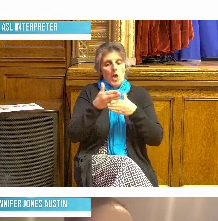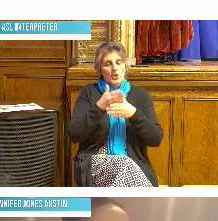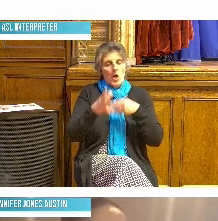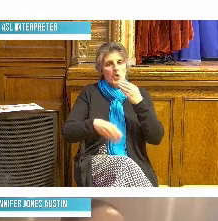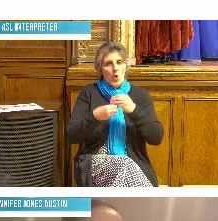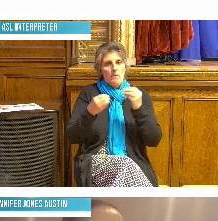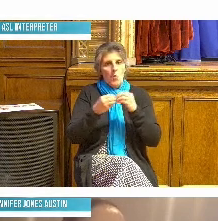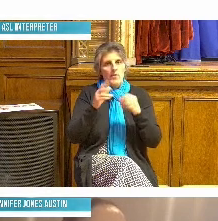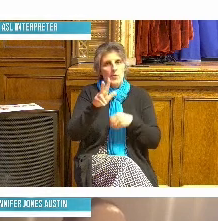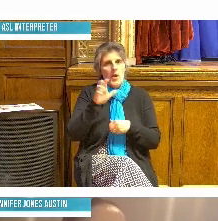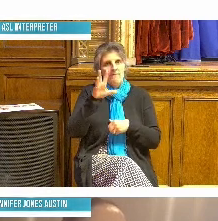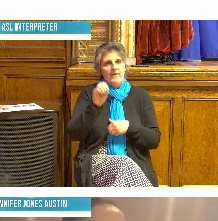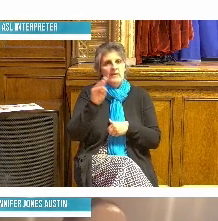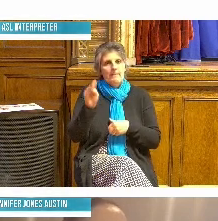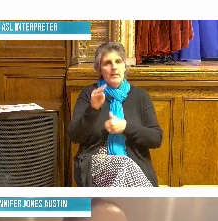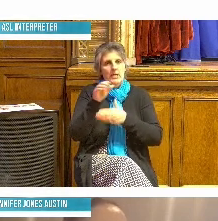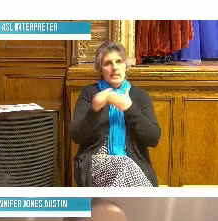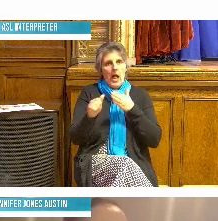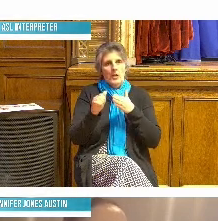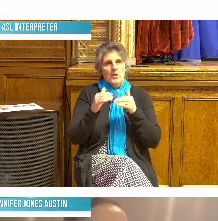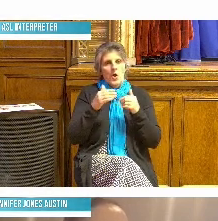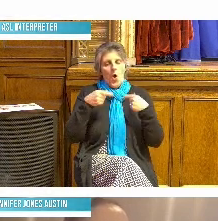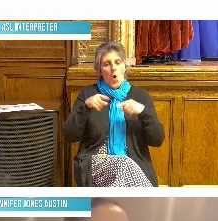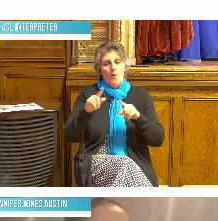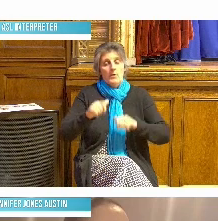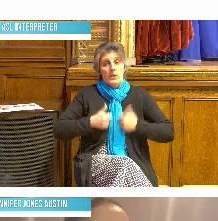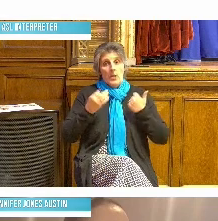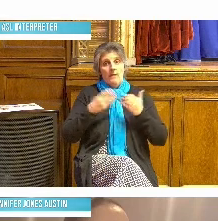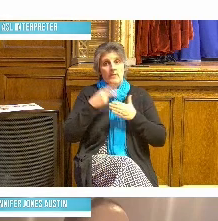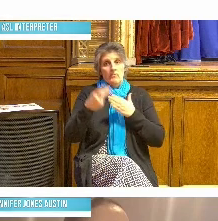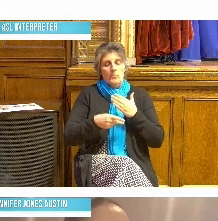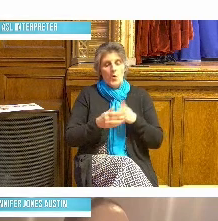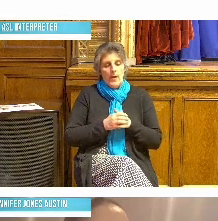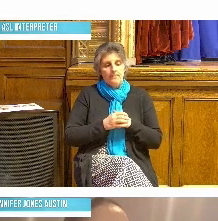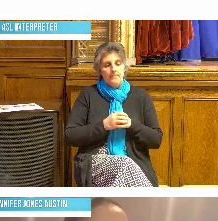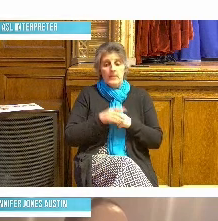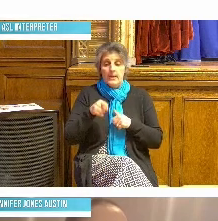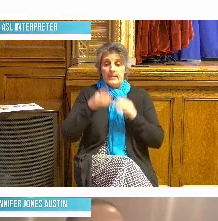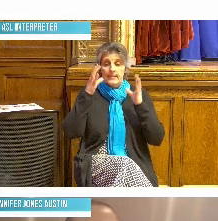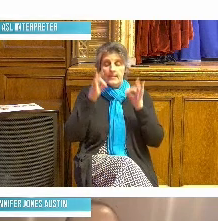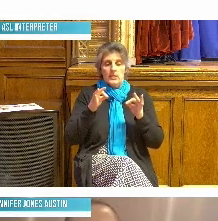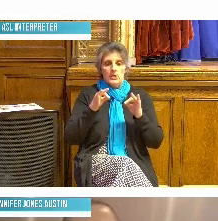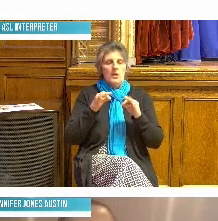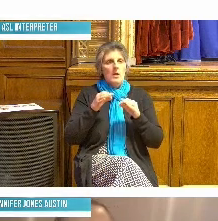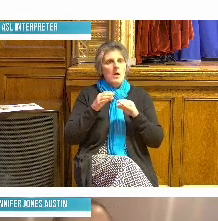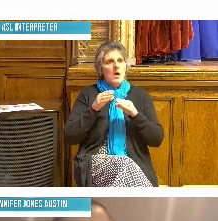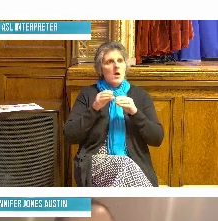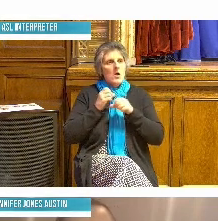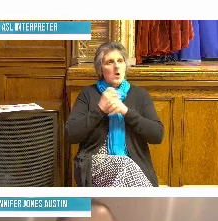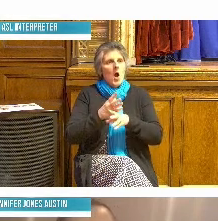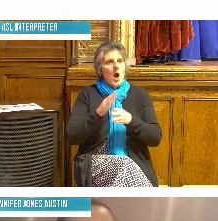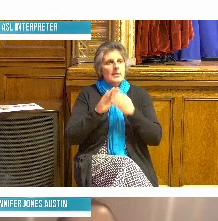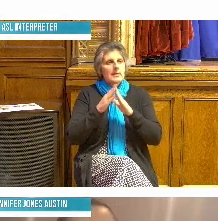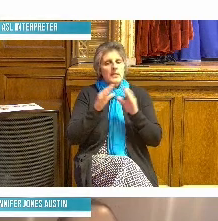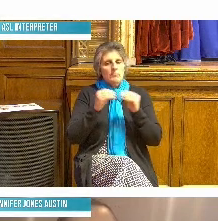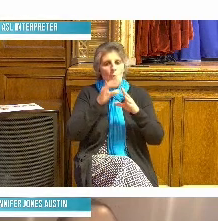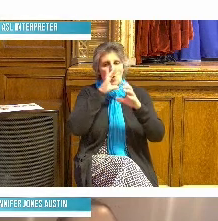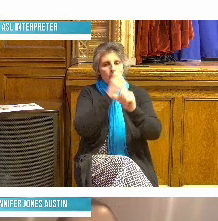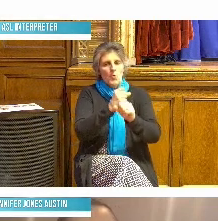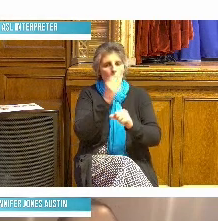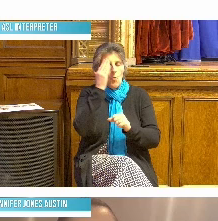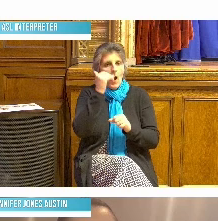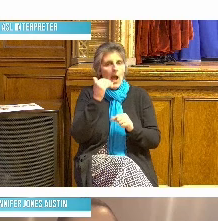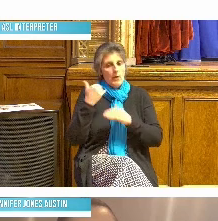of more than $350 million over the life of the program. This decision made urban renewal more attractive to cities because they